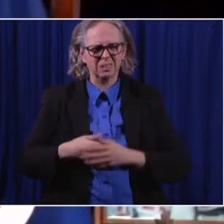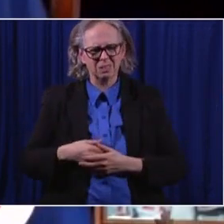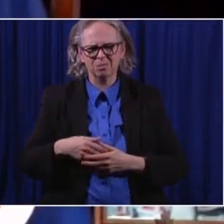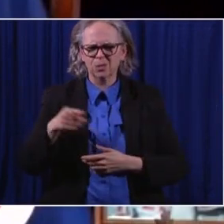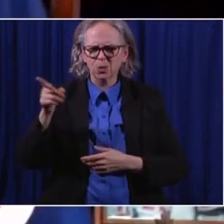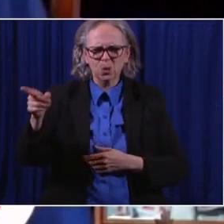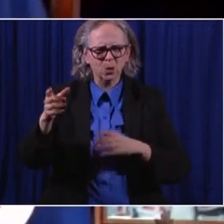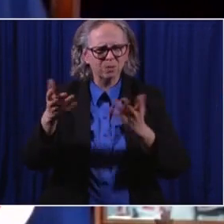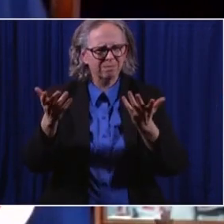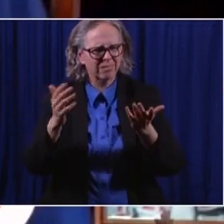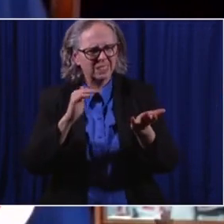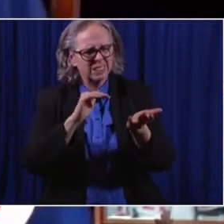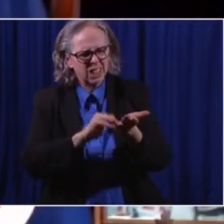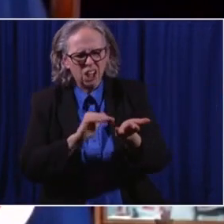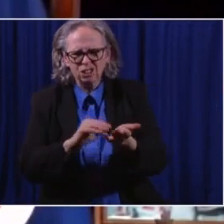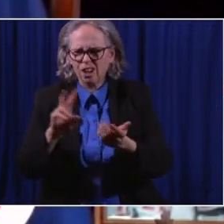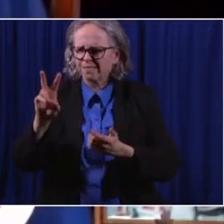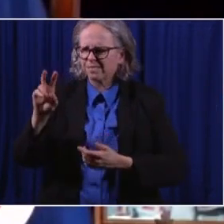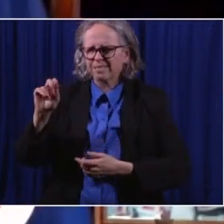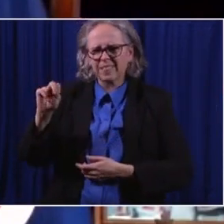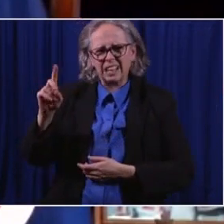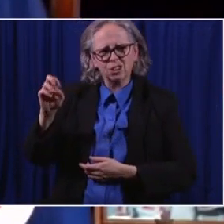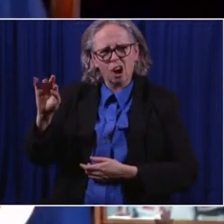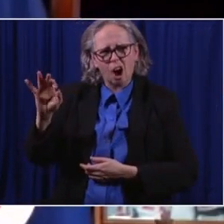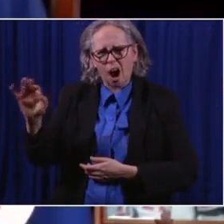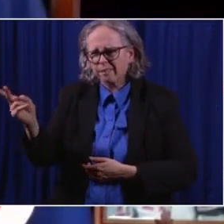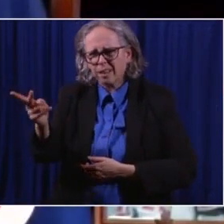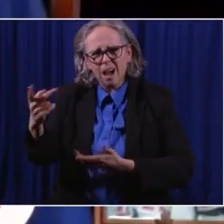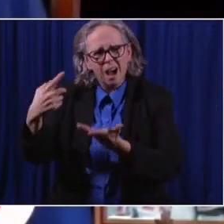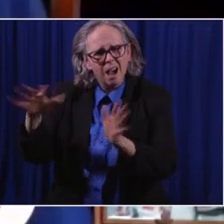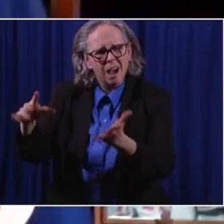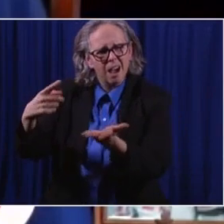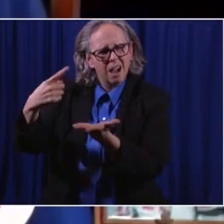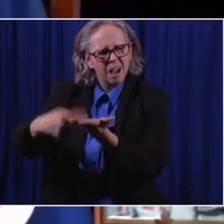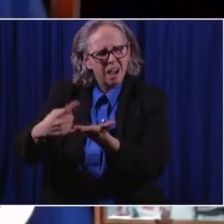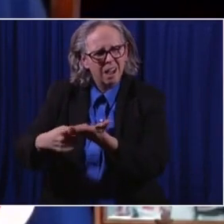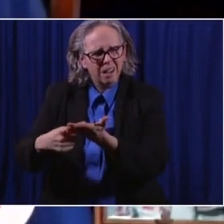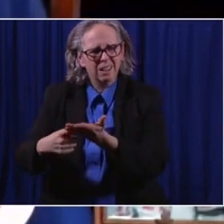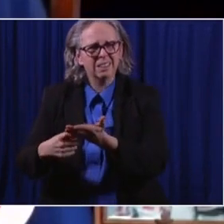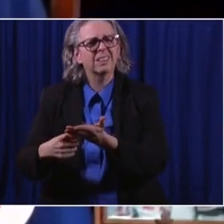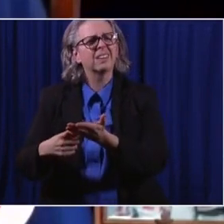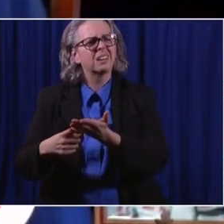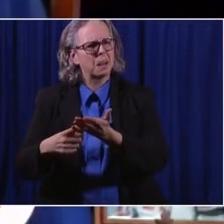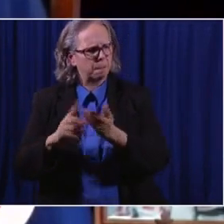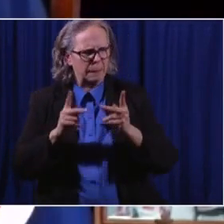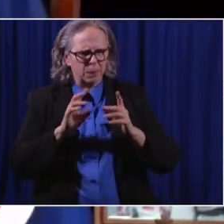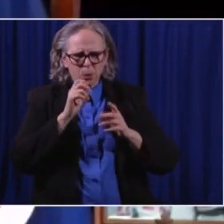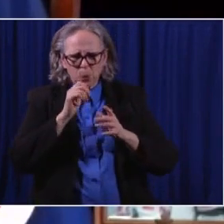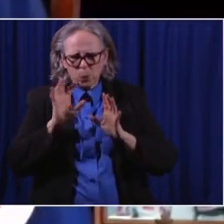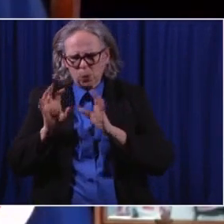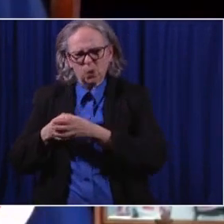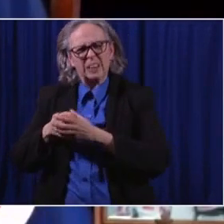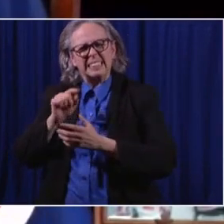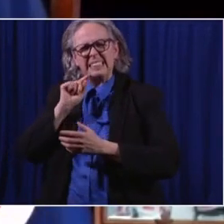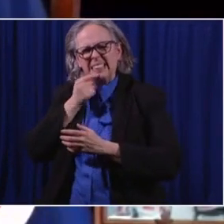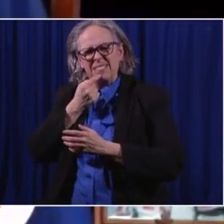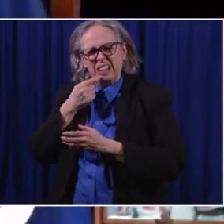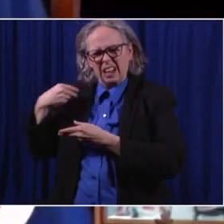often, those who are with severe medical conditions, you protect really Ohio's most